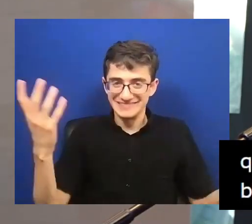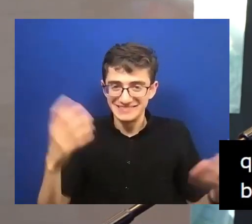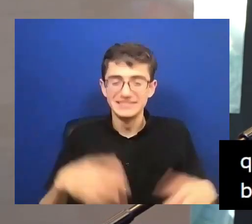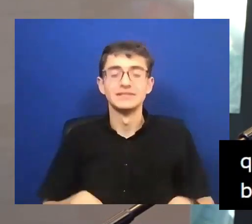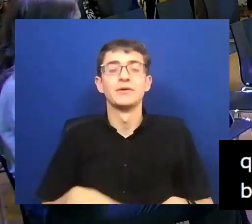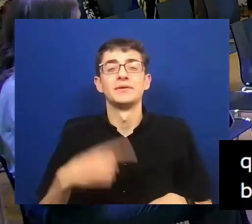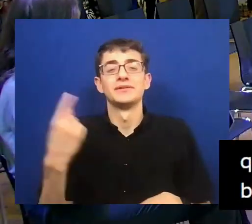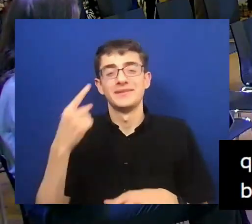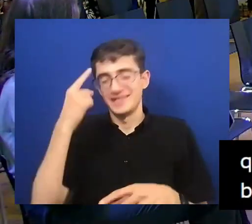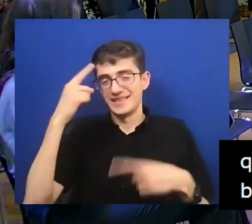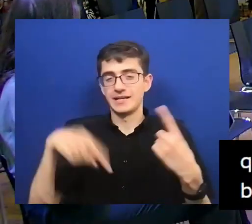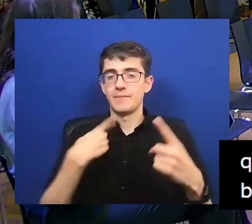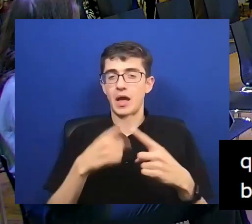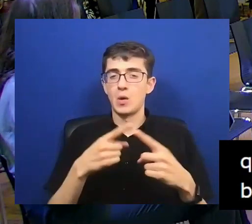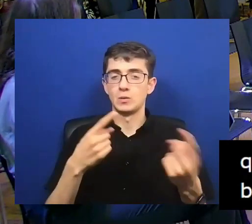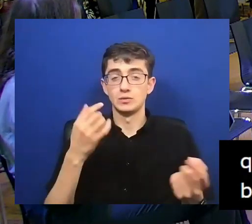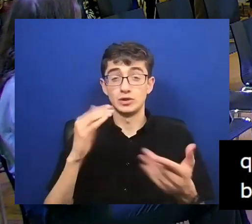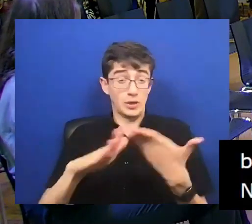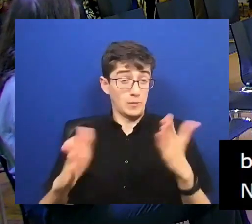I know their lawyers are here.